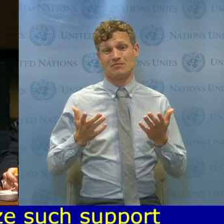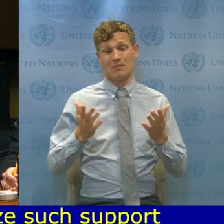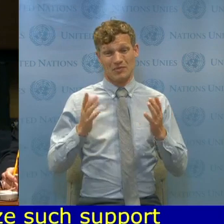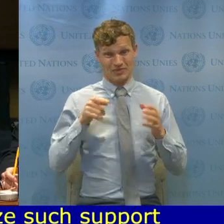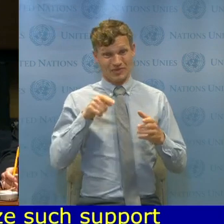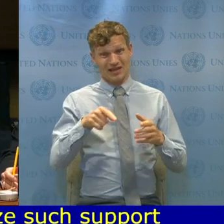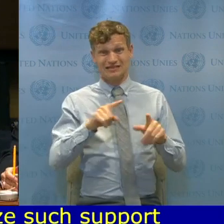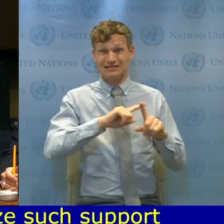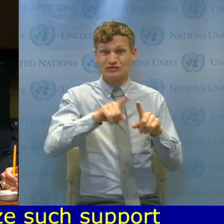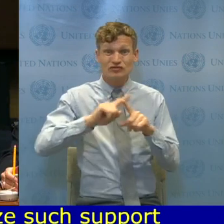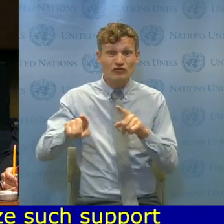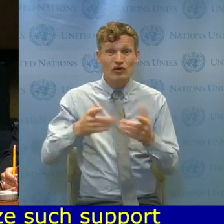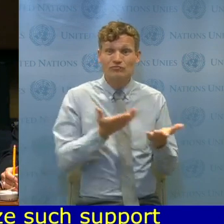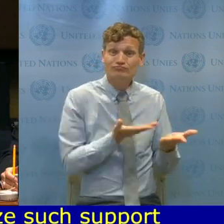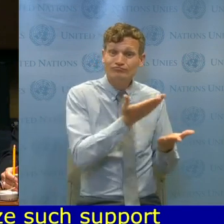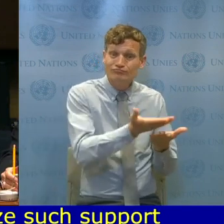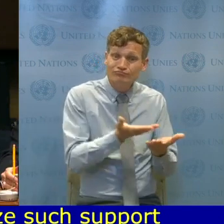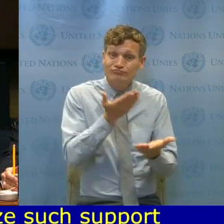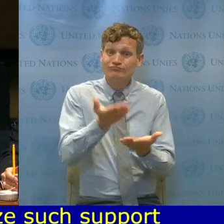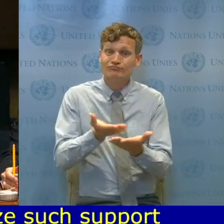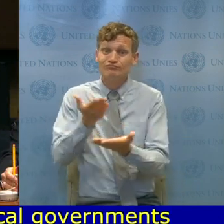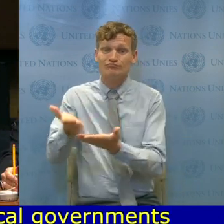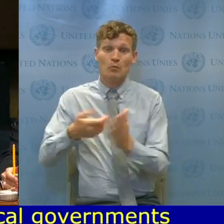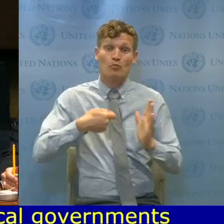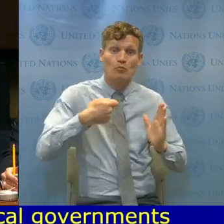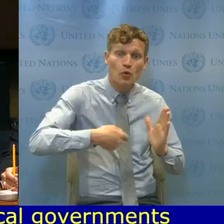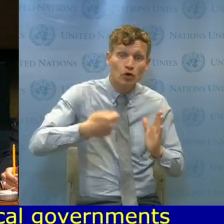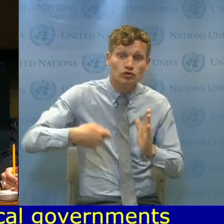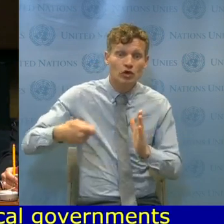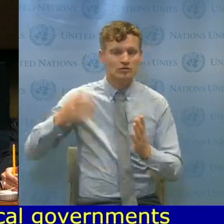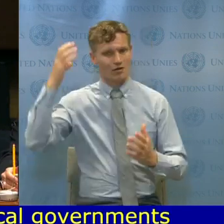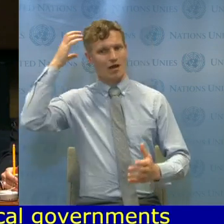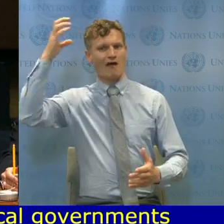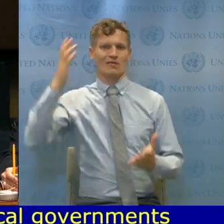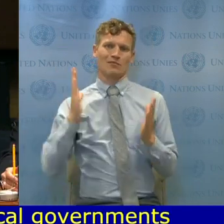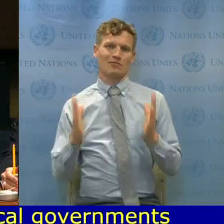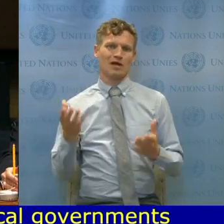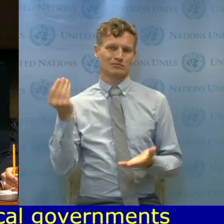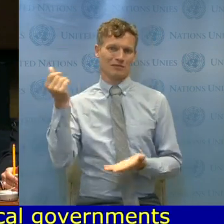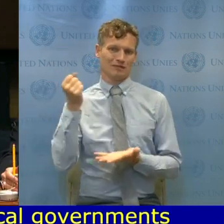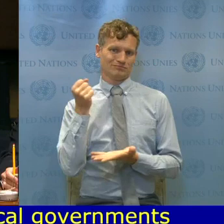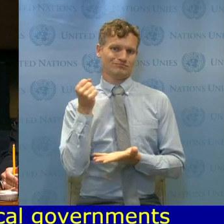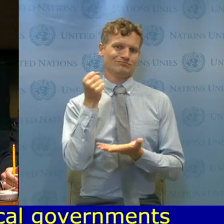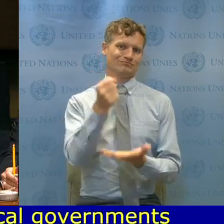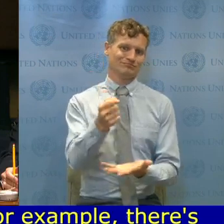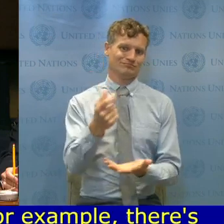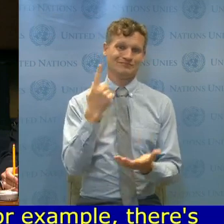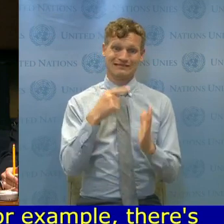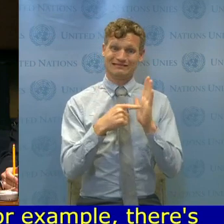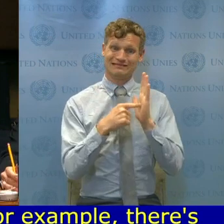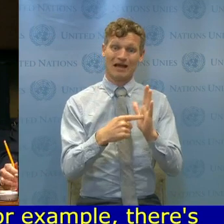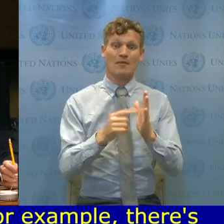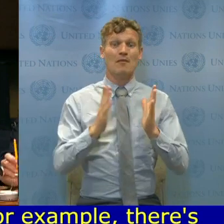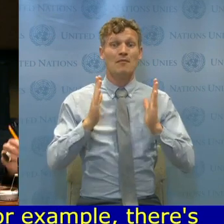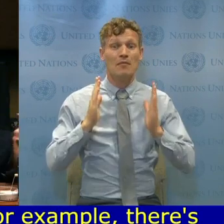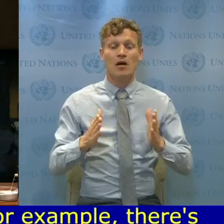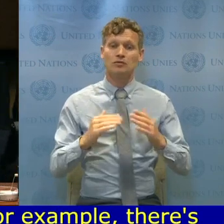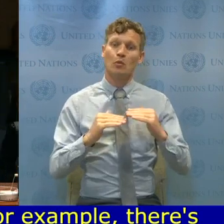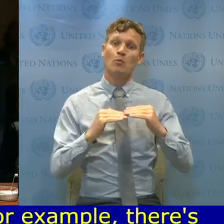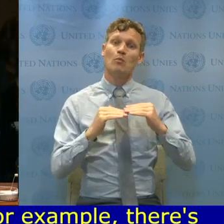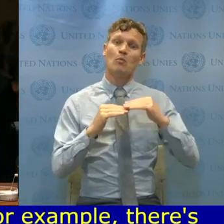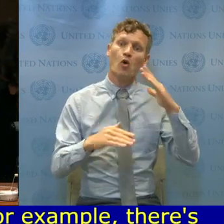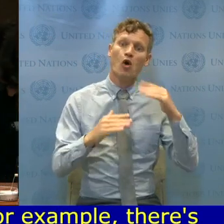for peer counselors and centers for independent living. There is increasing opinion that preventive medicine is more effective than